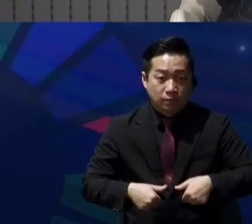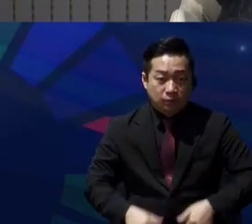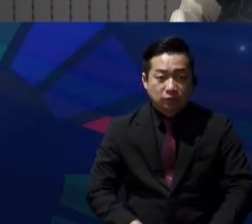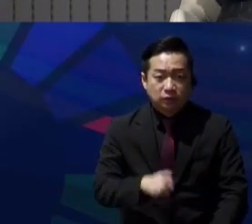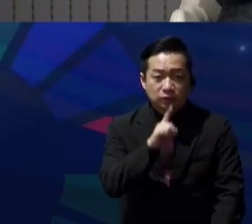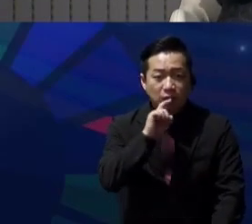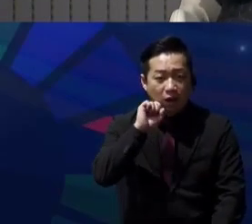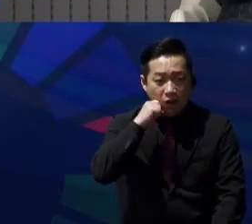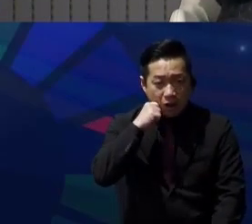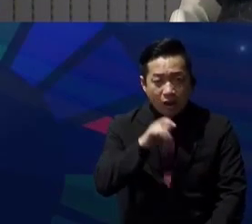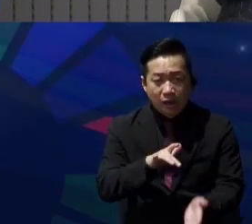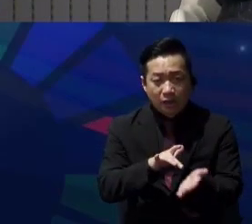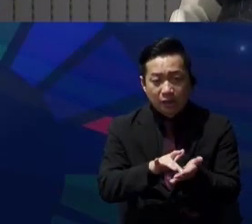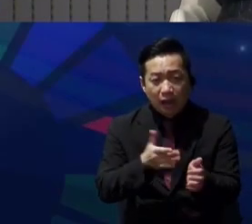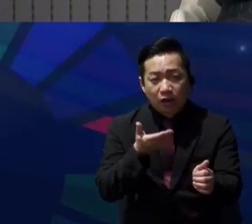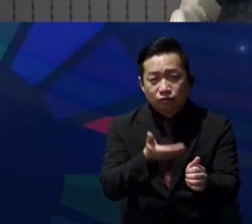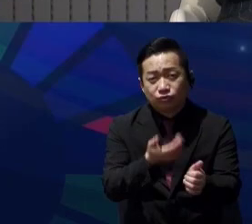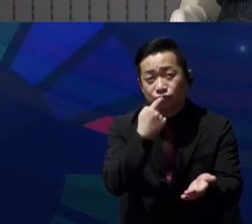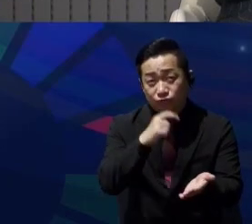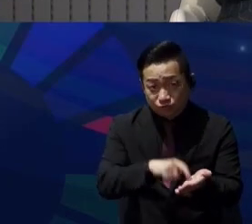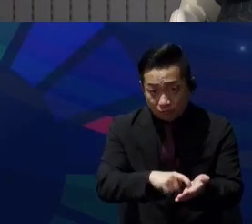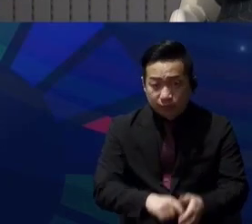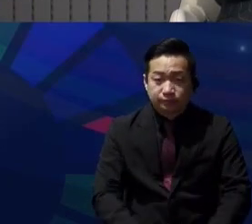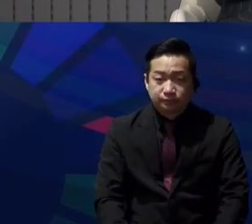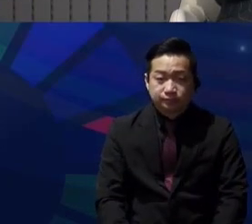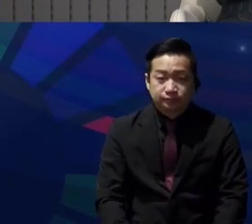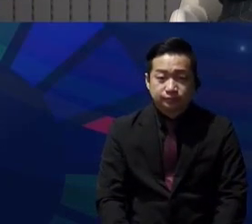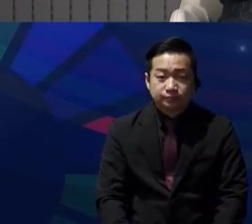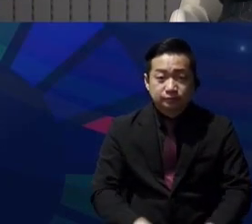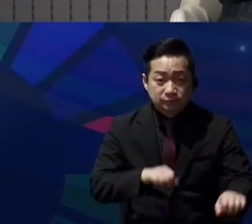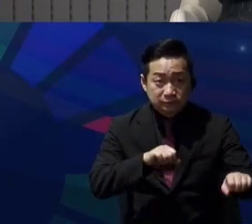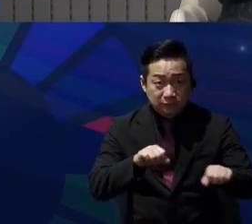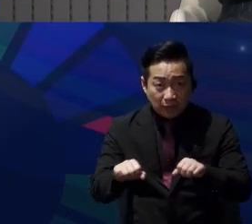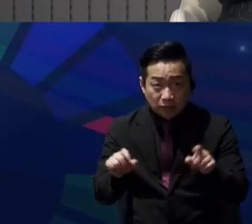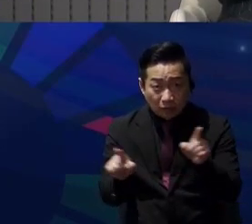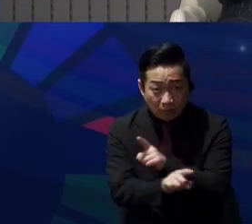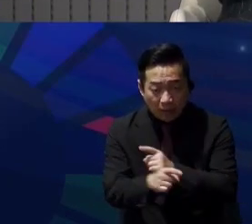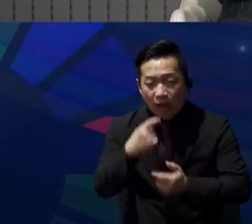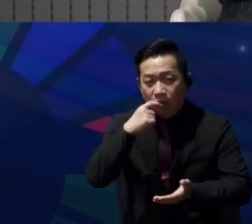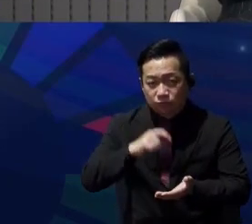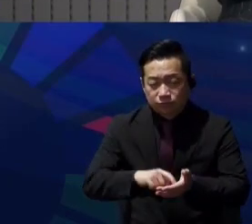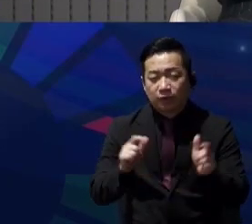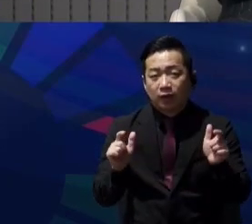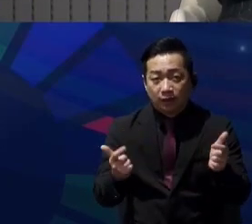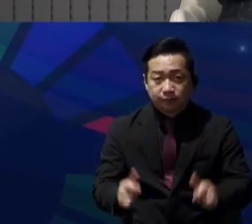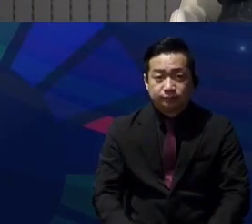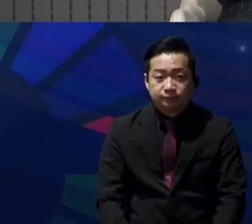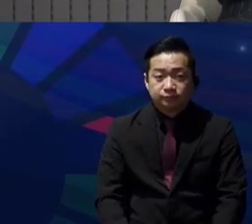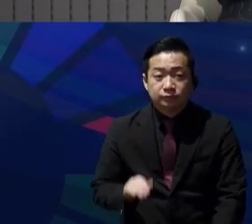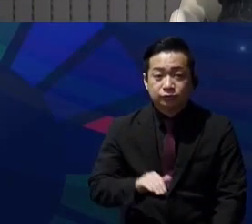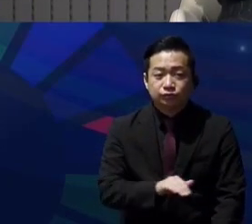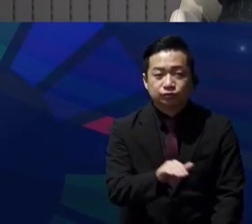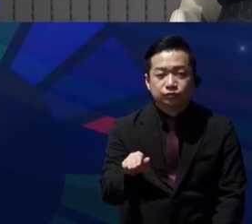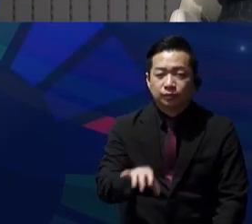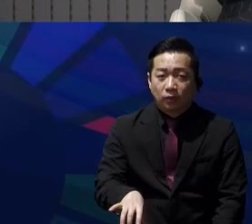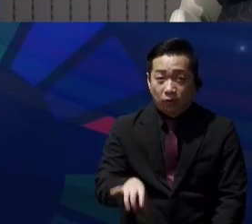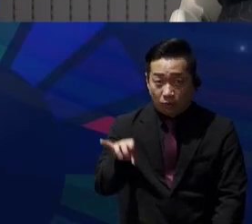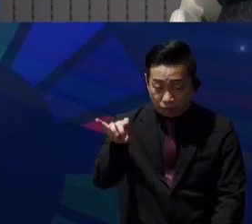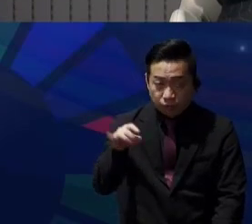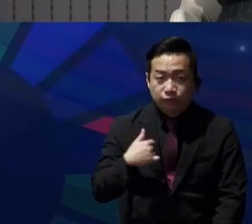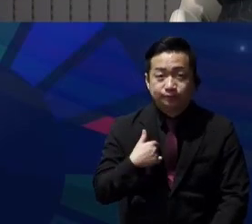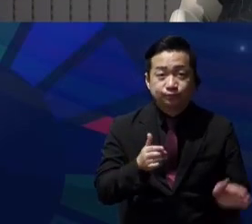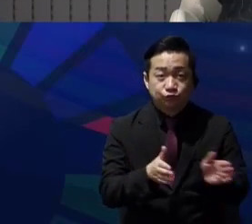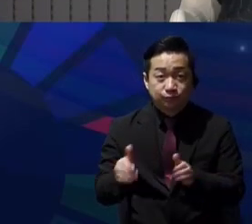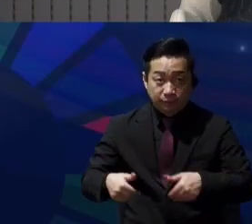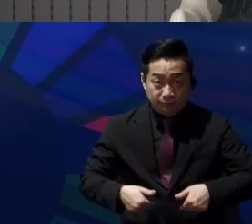It's so hard to get people to change how they behave. So ultimately, if you're talking about the